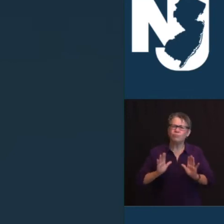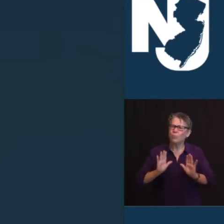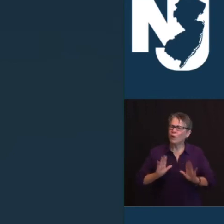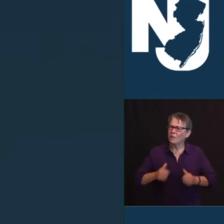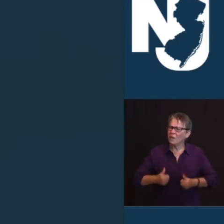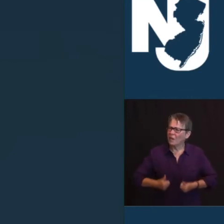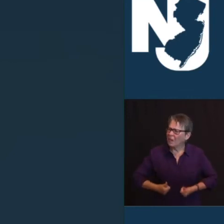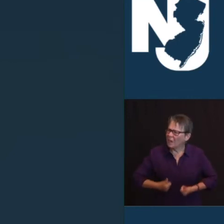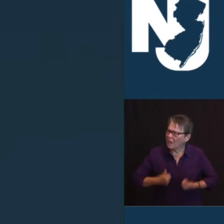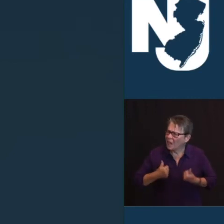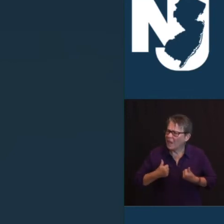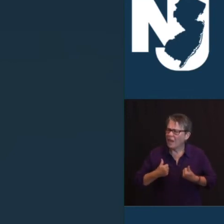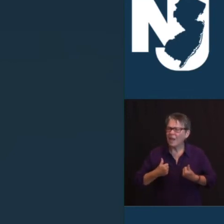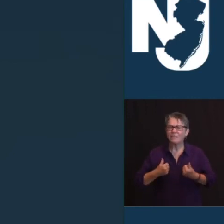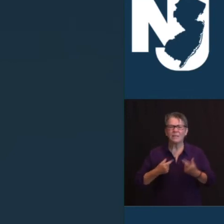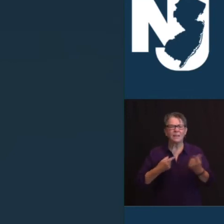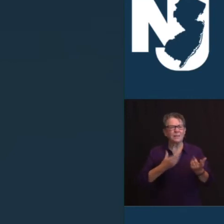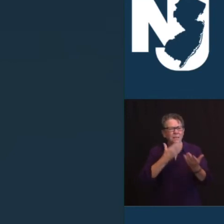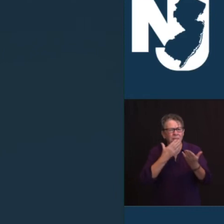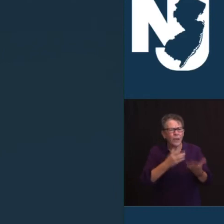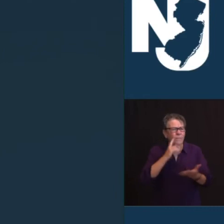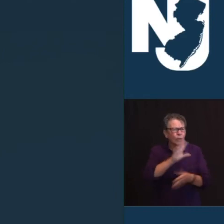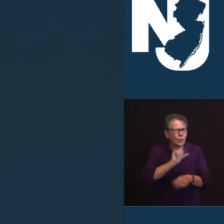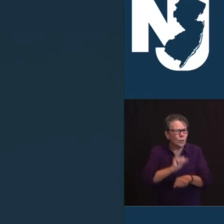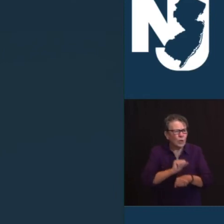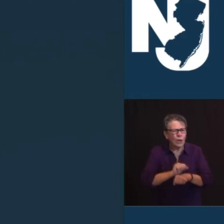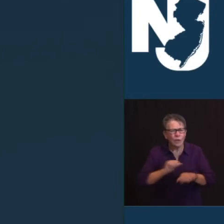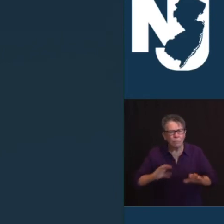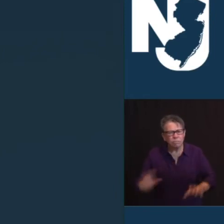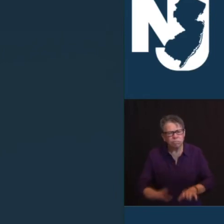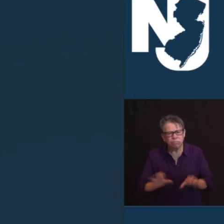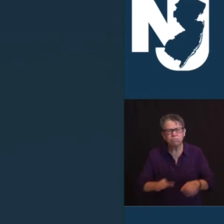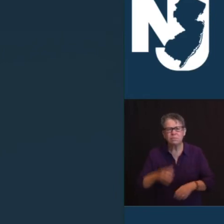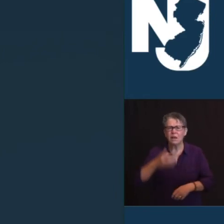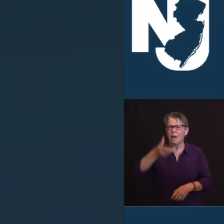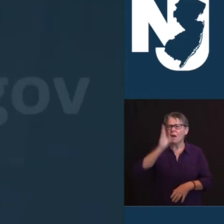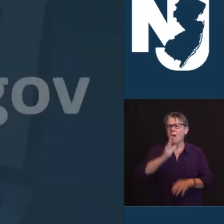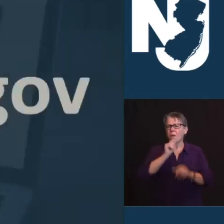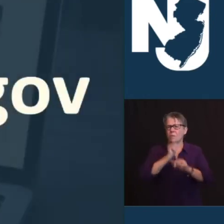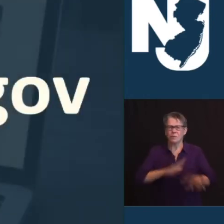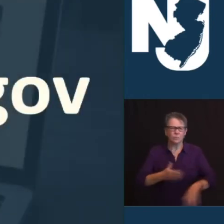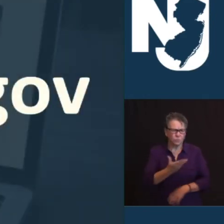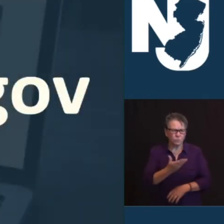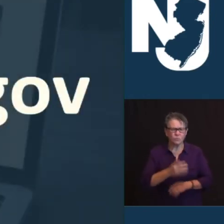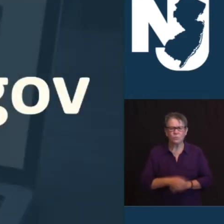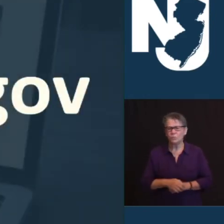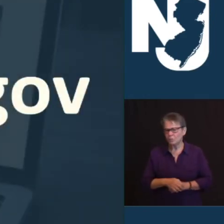God bless and watch over him and those he left behind. So we remember Sister Ellen